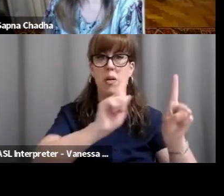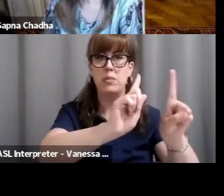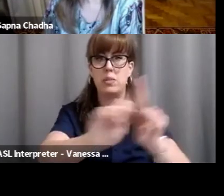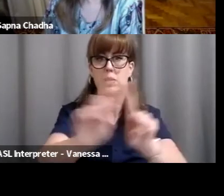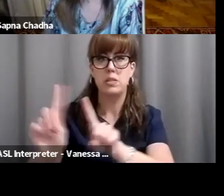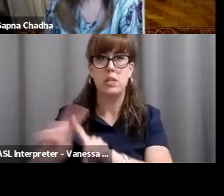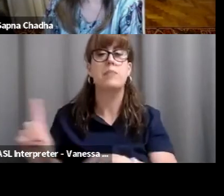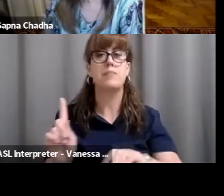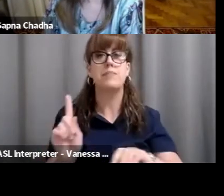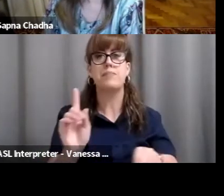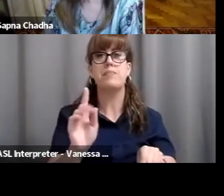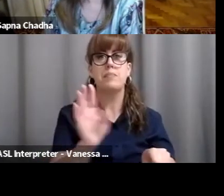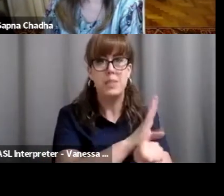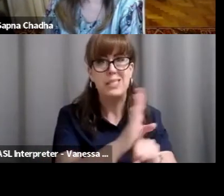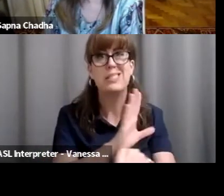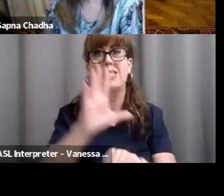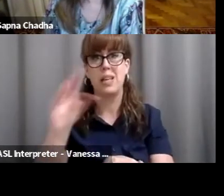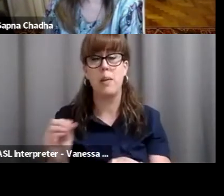to India. And